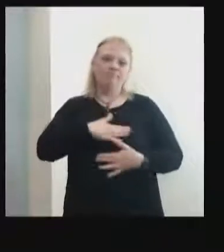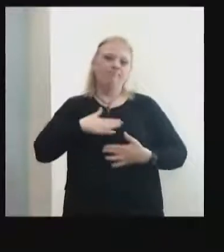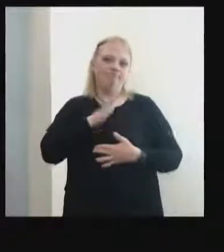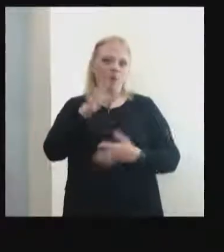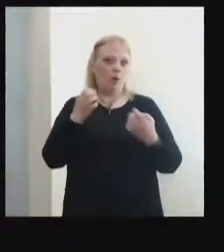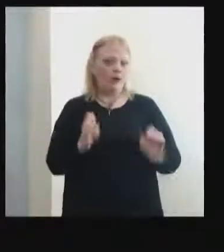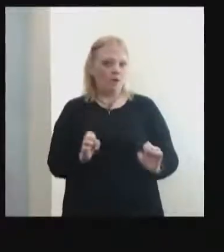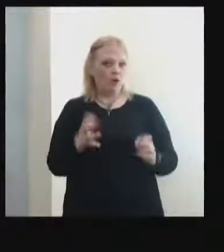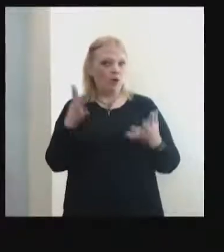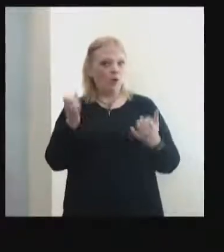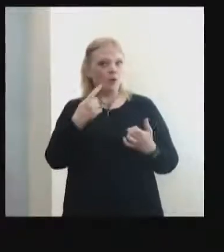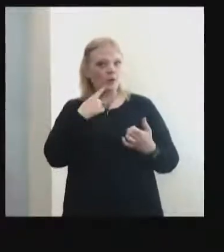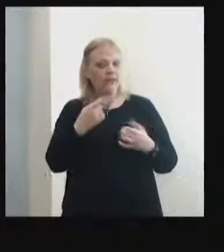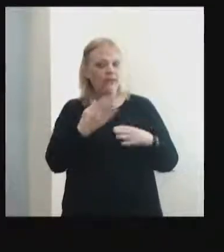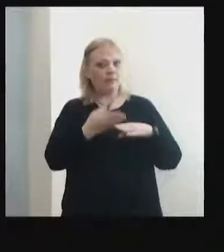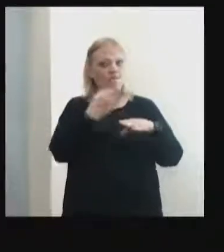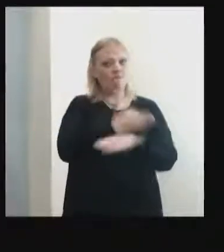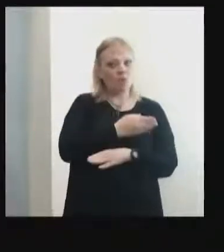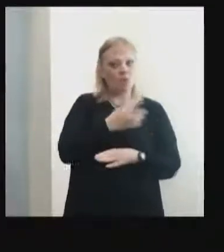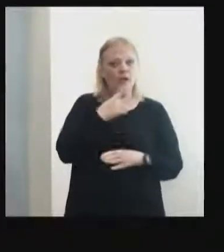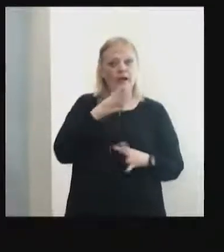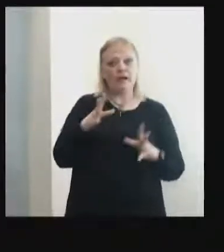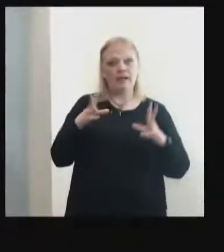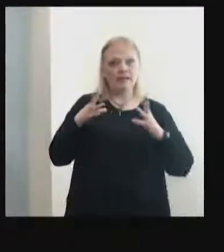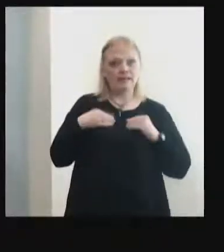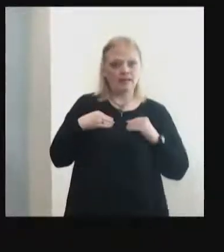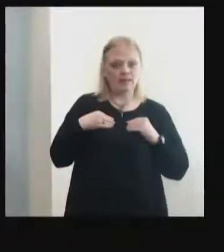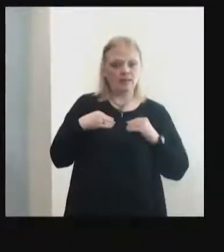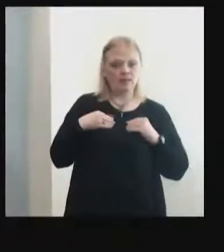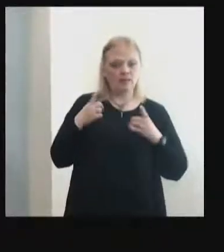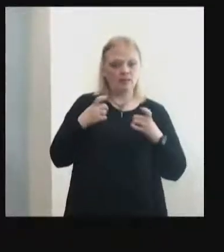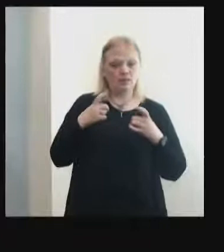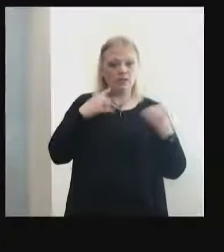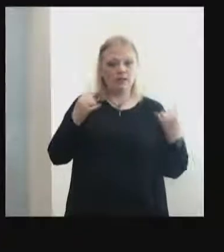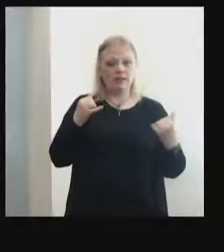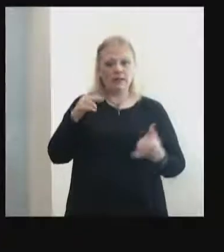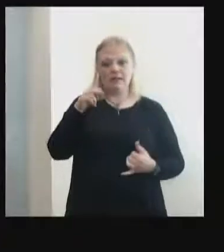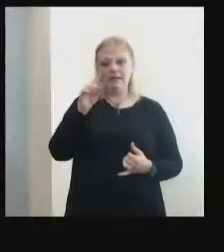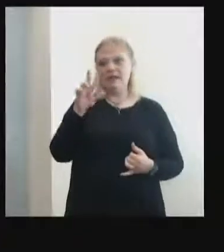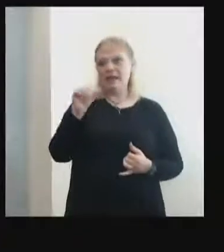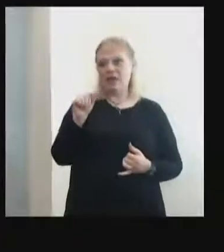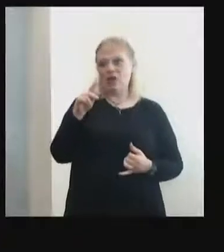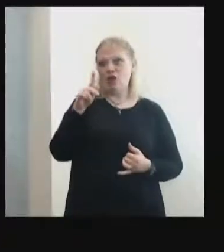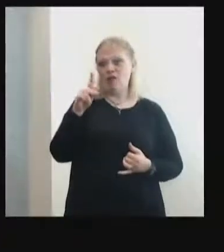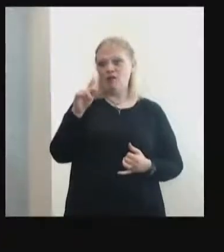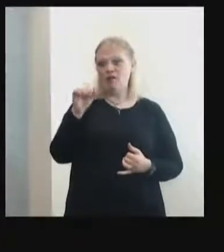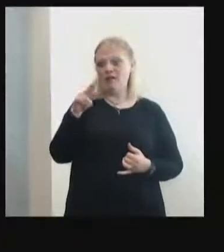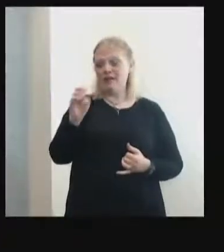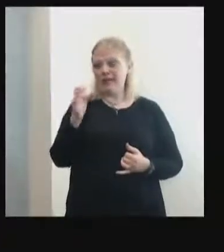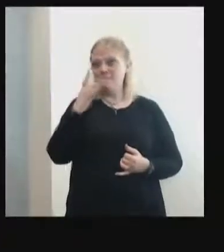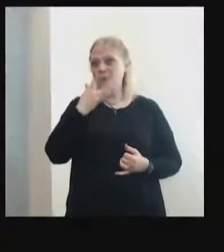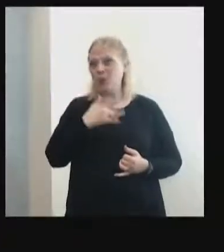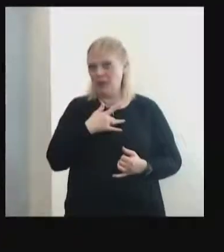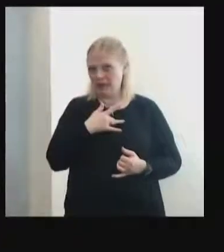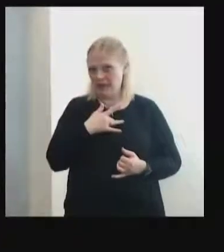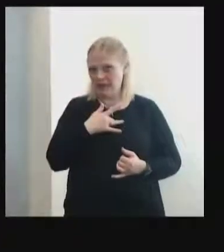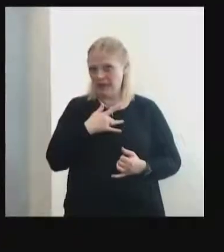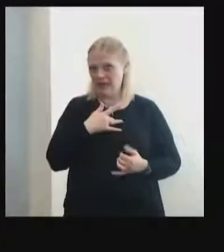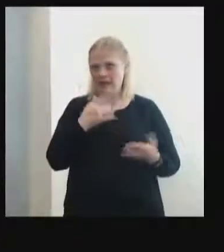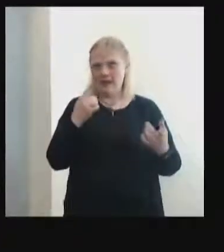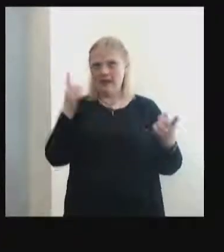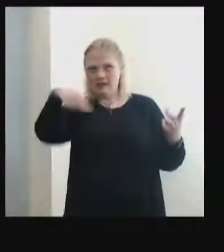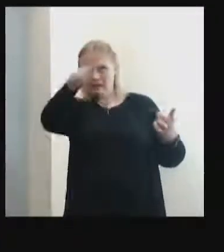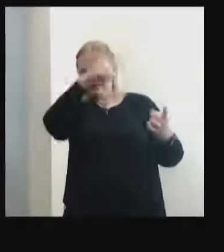do want to note, before we open up the phone lines, that today is Kara Kane's birthday. You may not know who she is. The members of the media